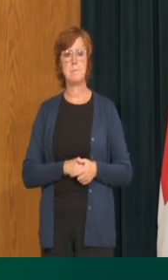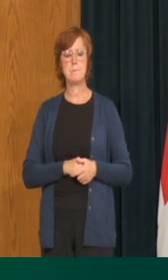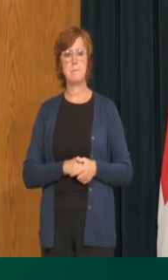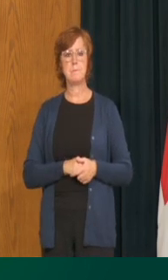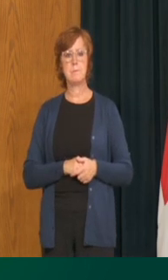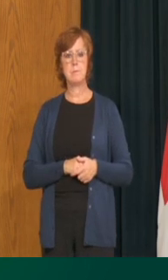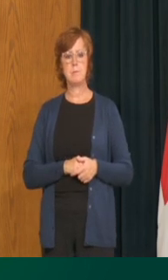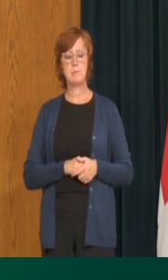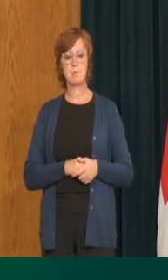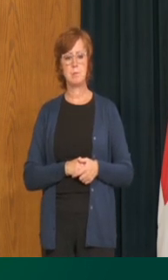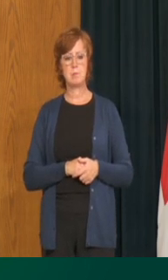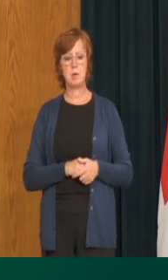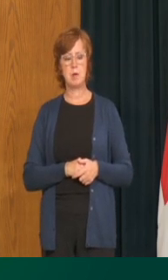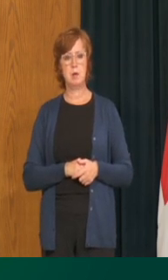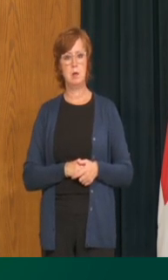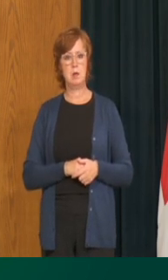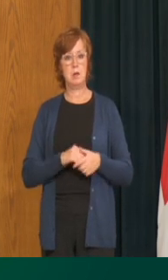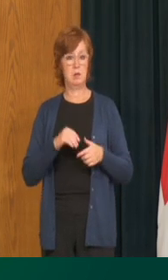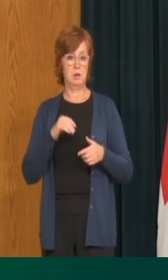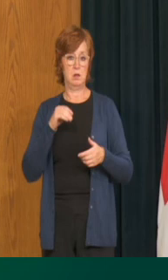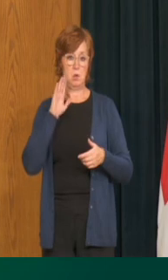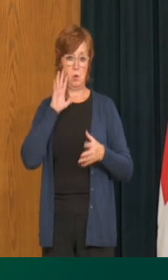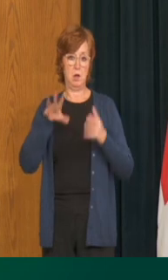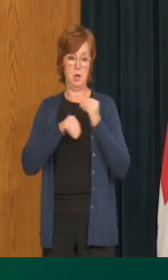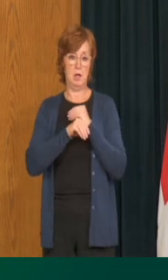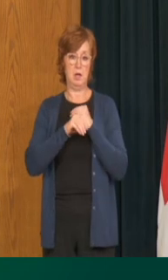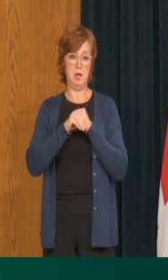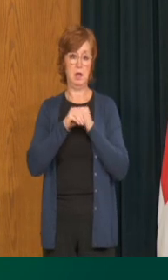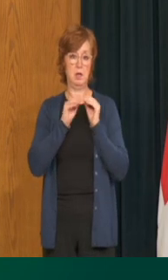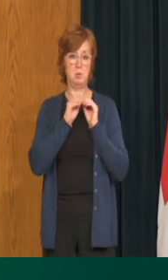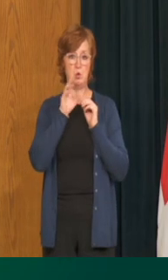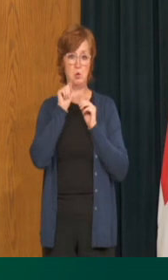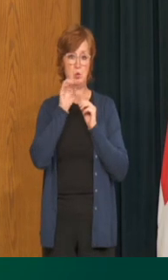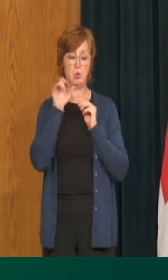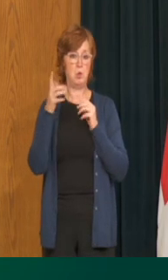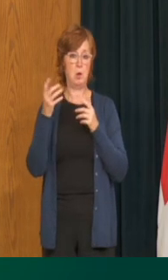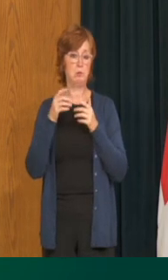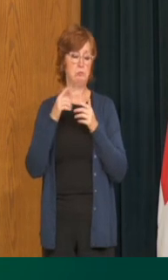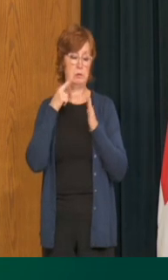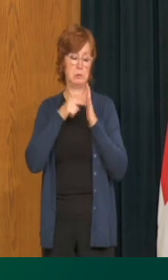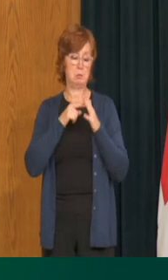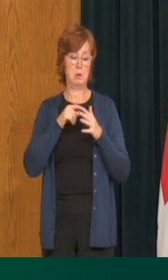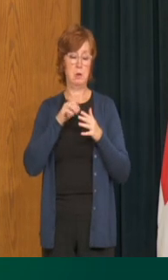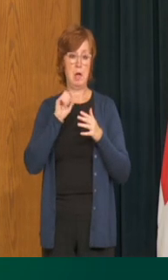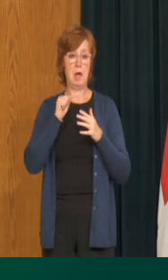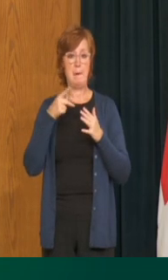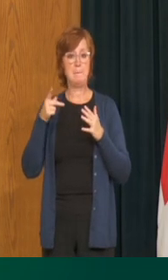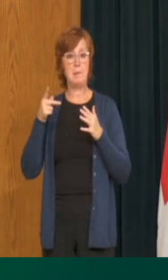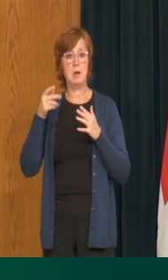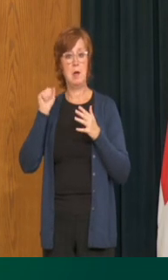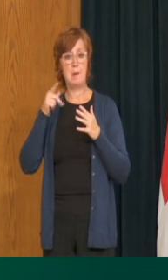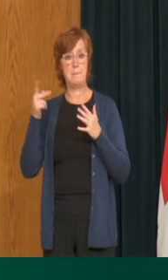a tracking app can further help, because if you have larger gatherings, if you can